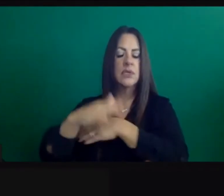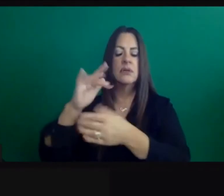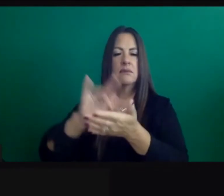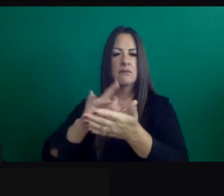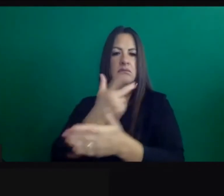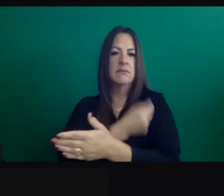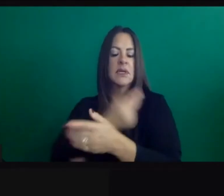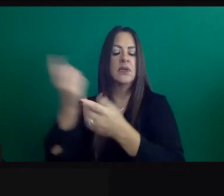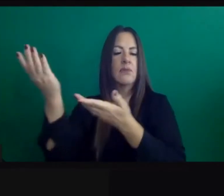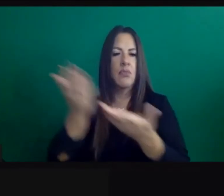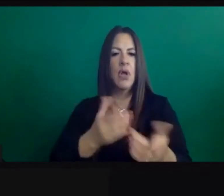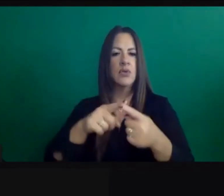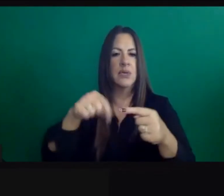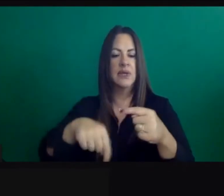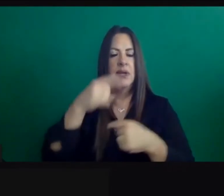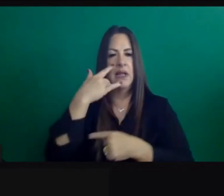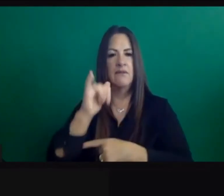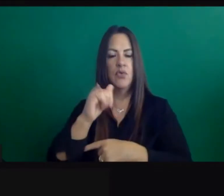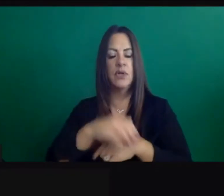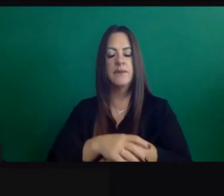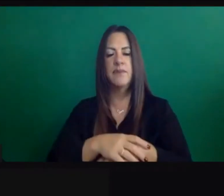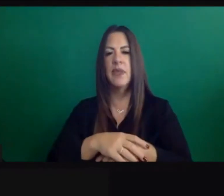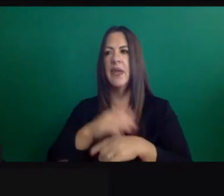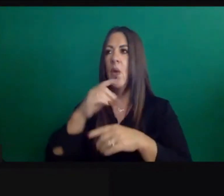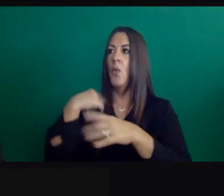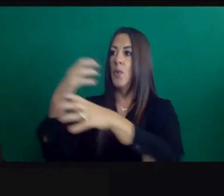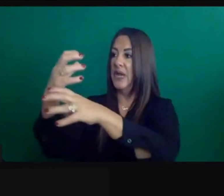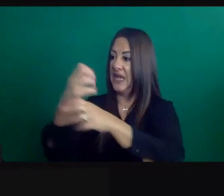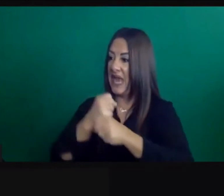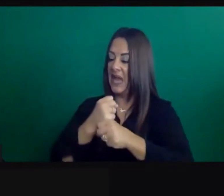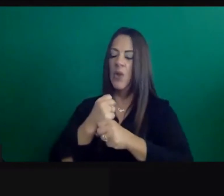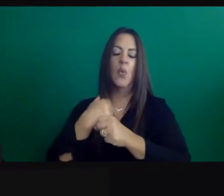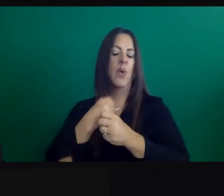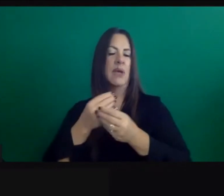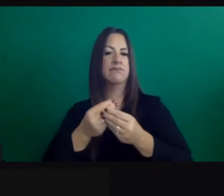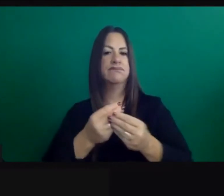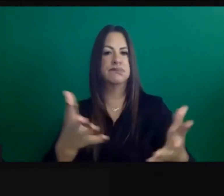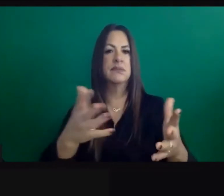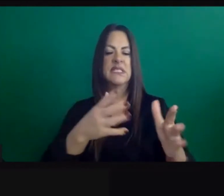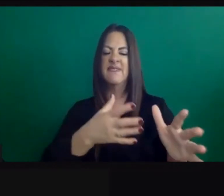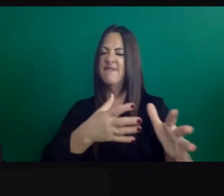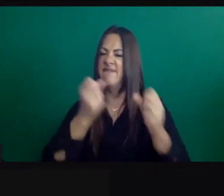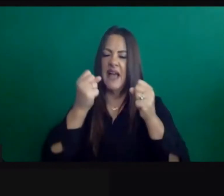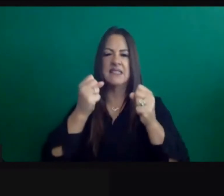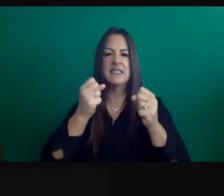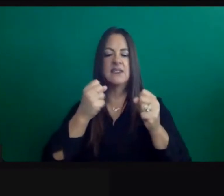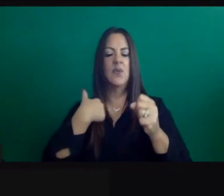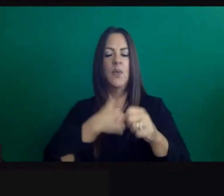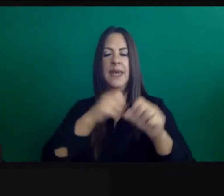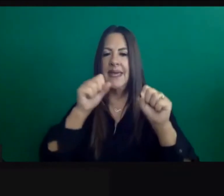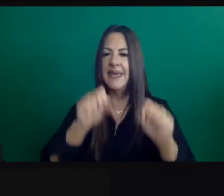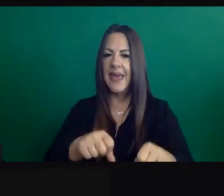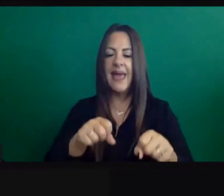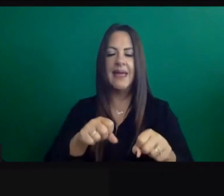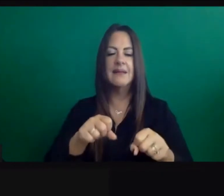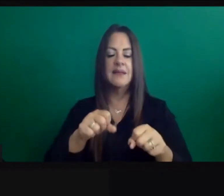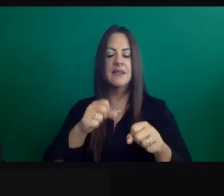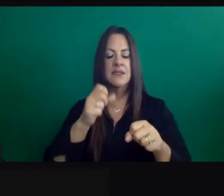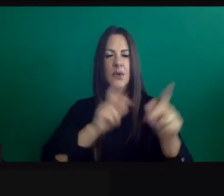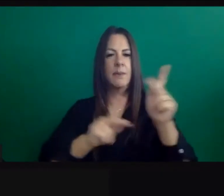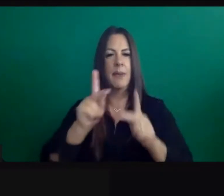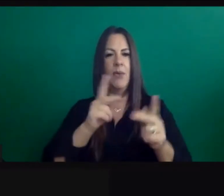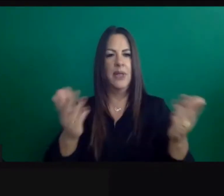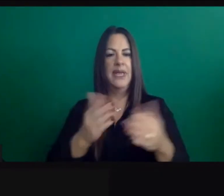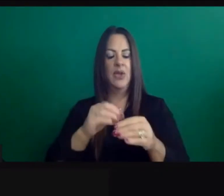the state, we are able to vaccinate Californians and be able to do that as quickly and swiftly as possible.